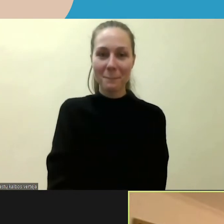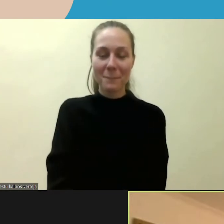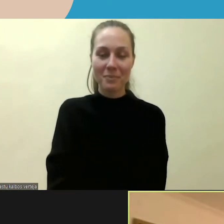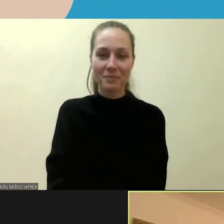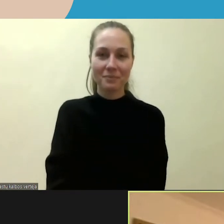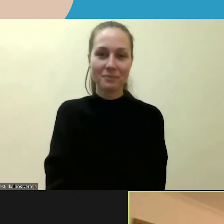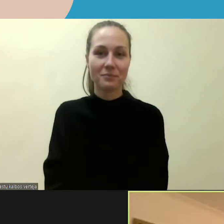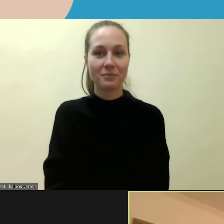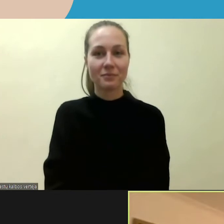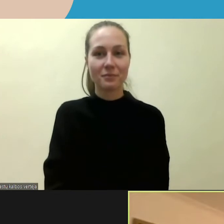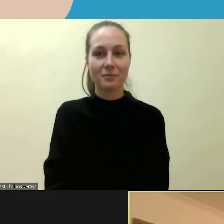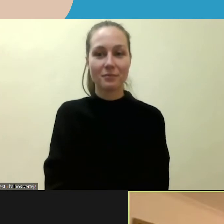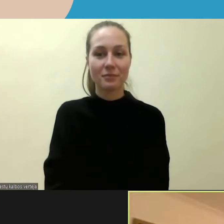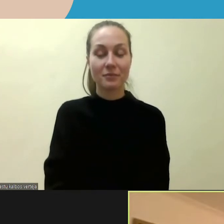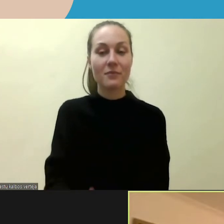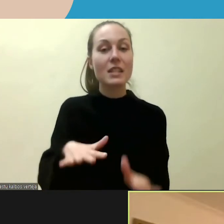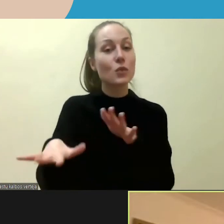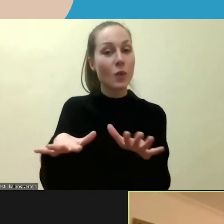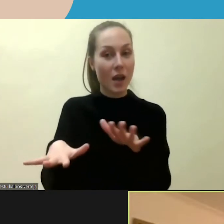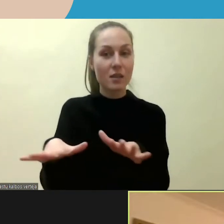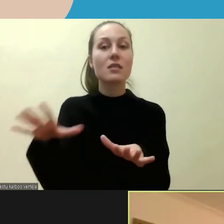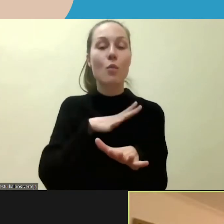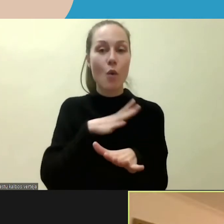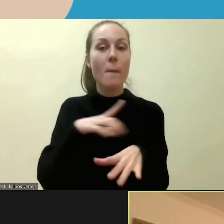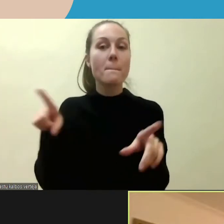like you are in Lithuania.